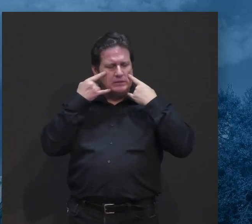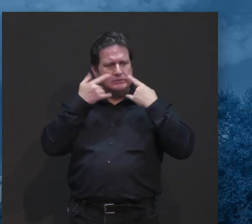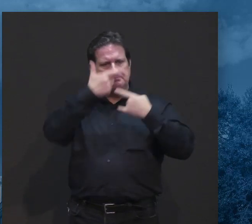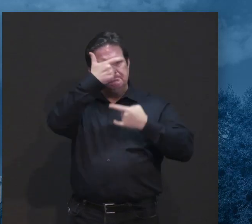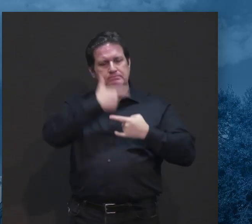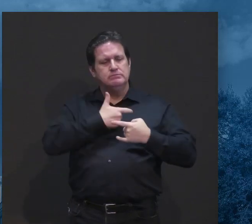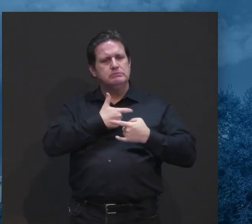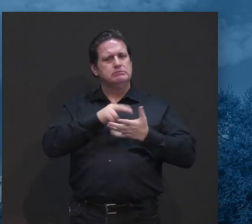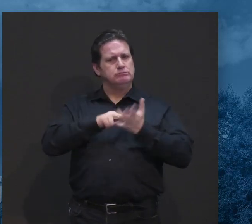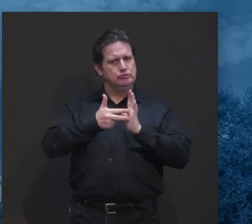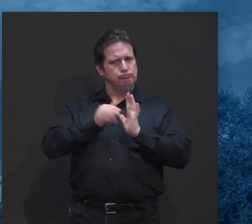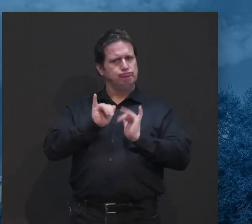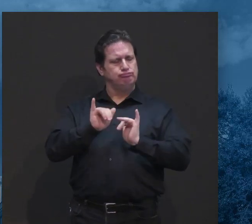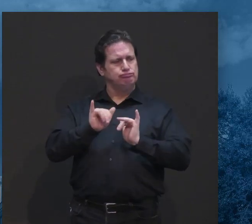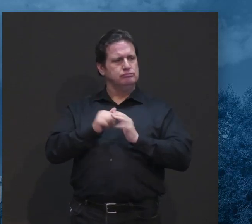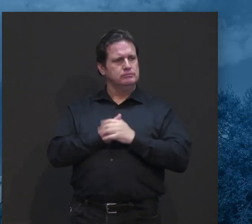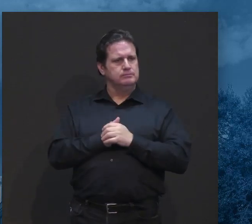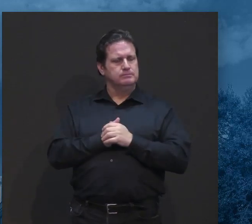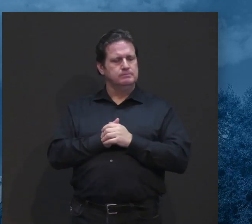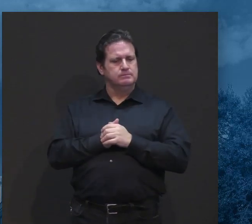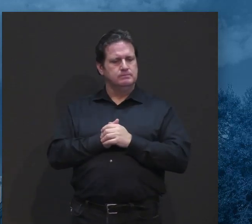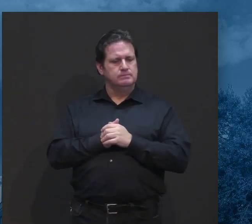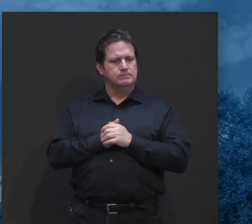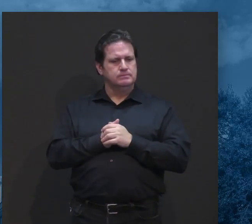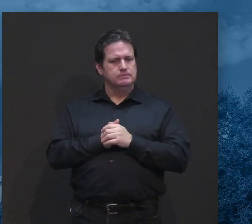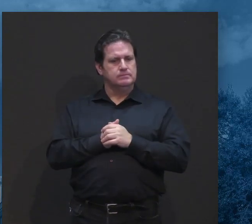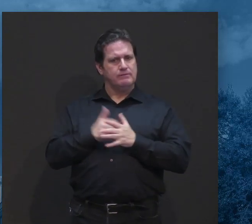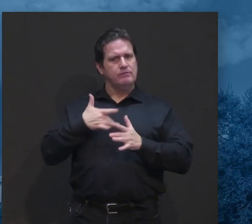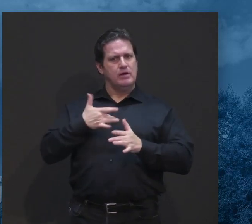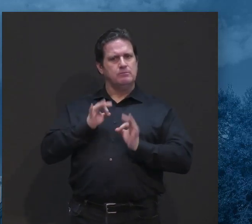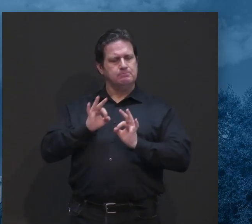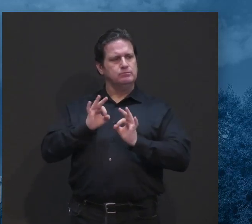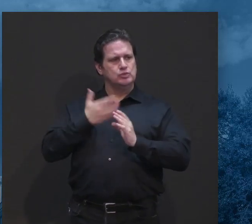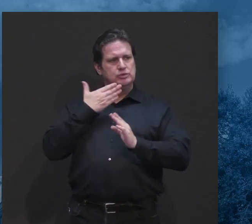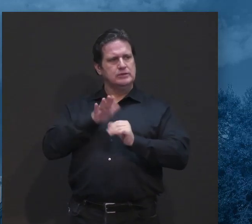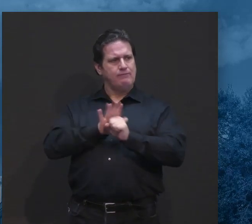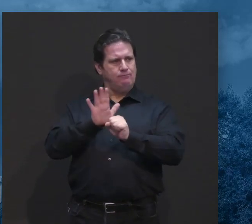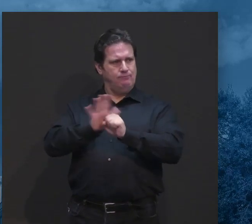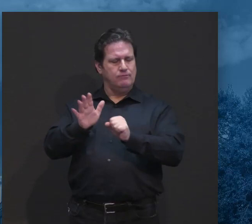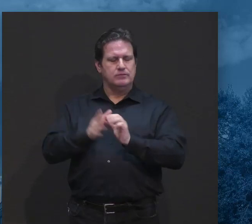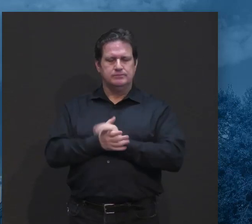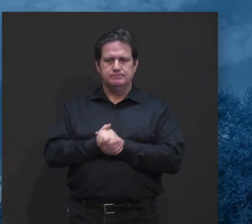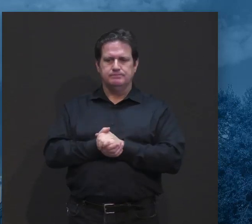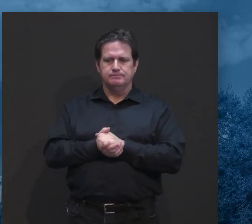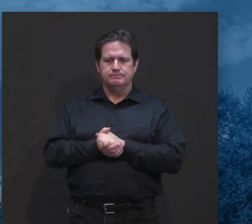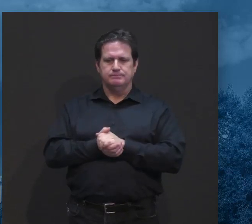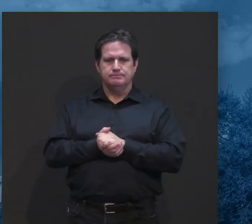an indicator to us that they feel like they're in pretty good shape right now.